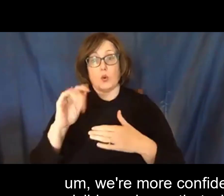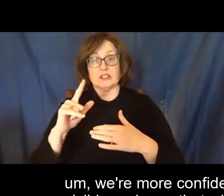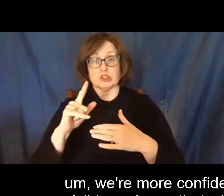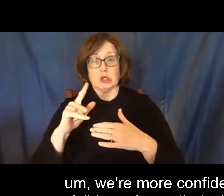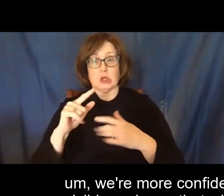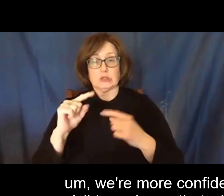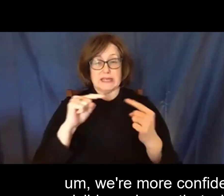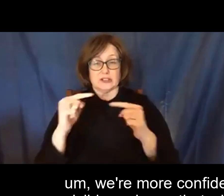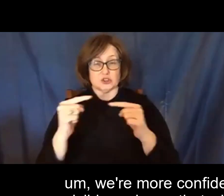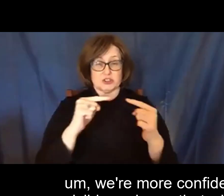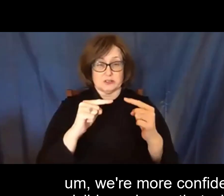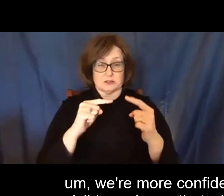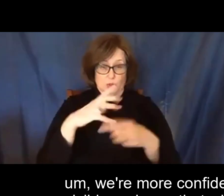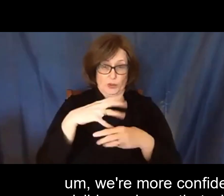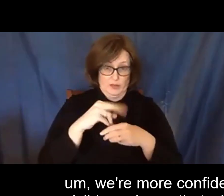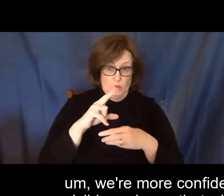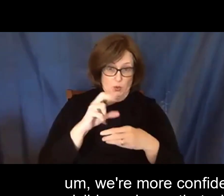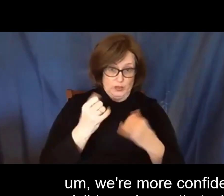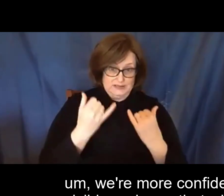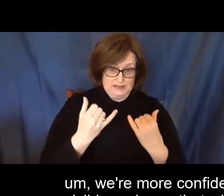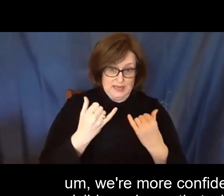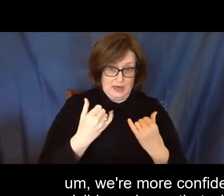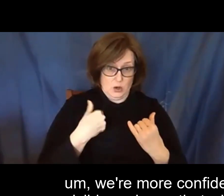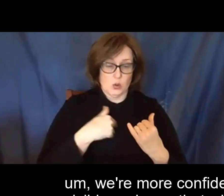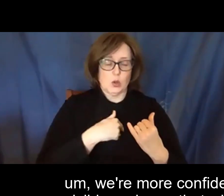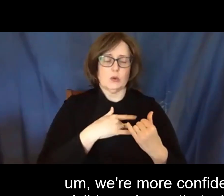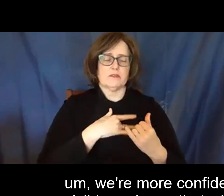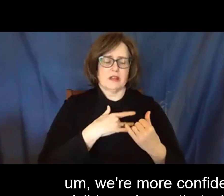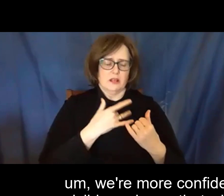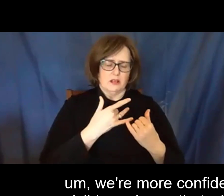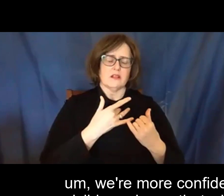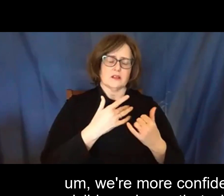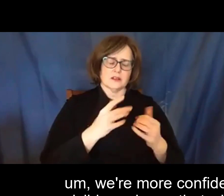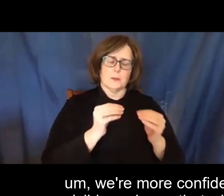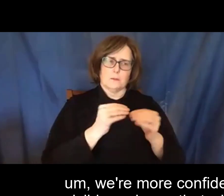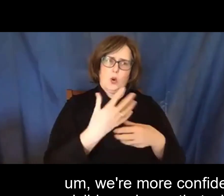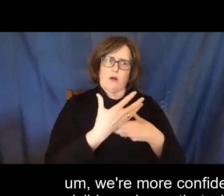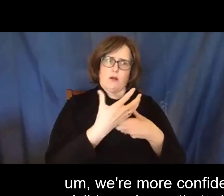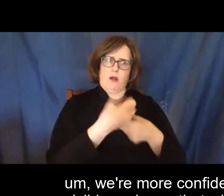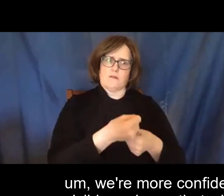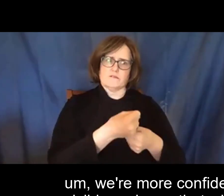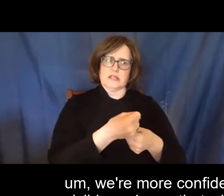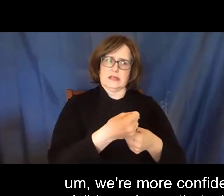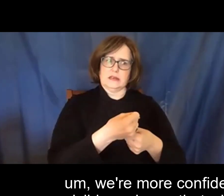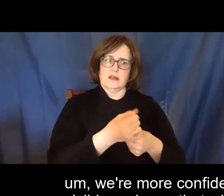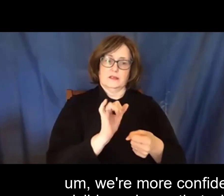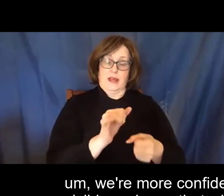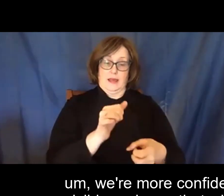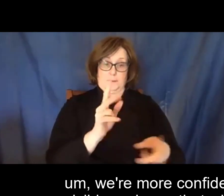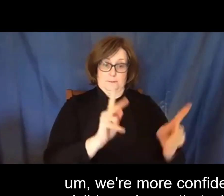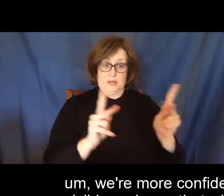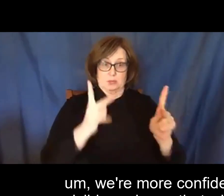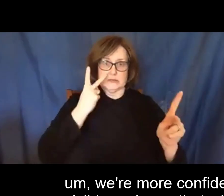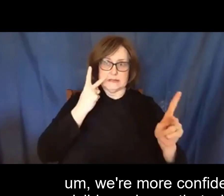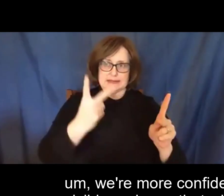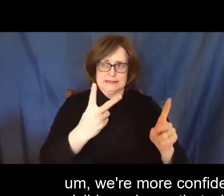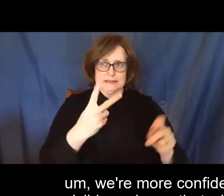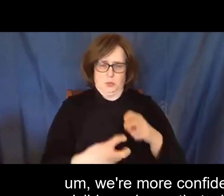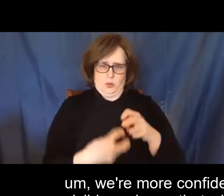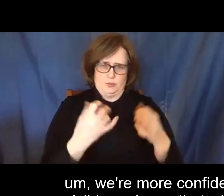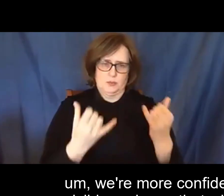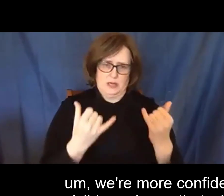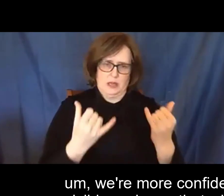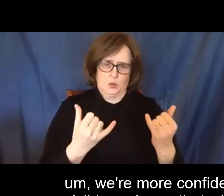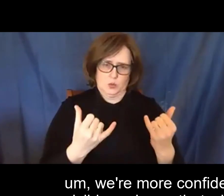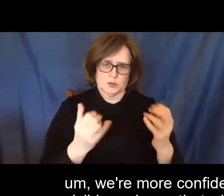we're more confident that the problem is visible, and that when